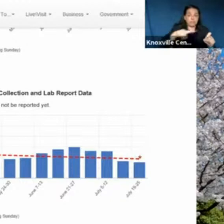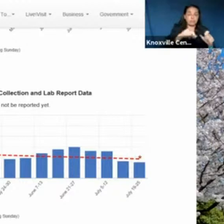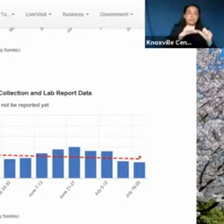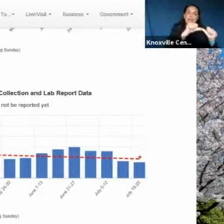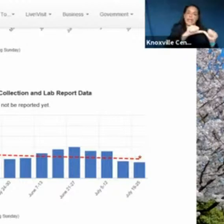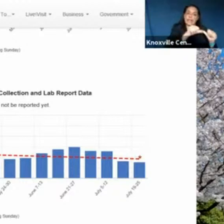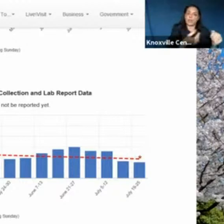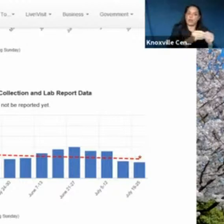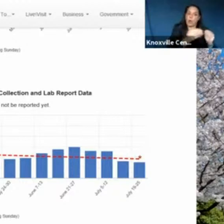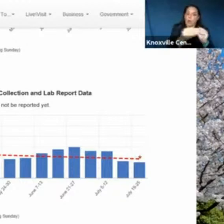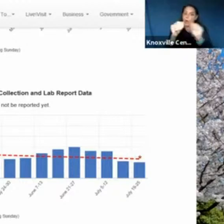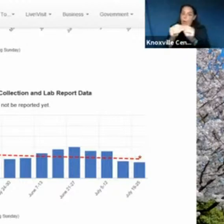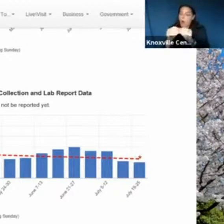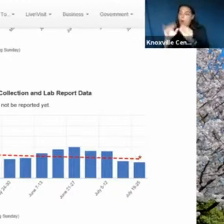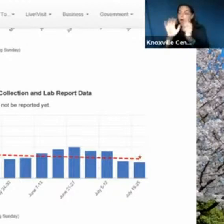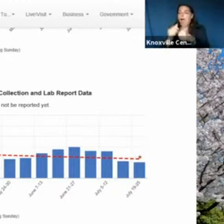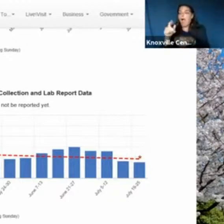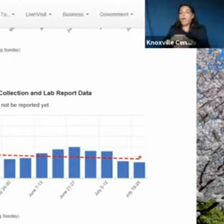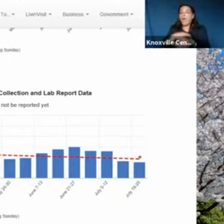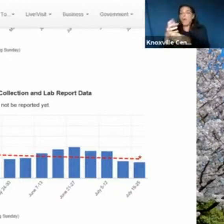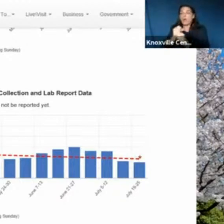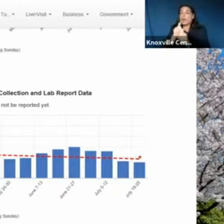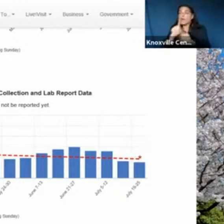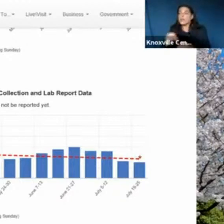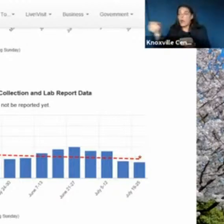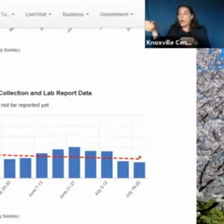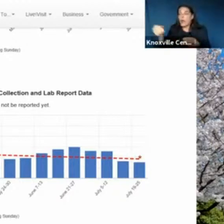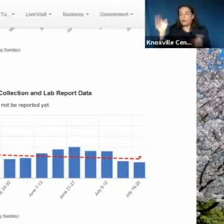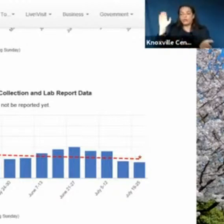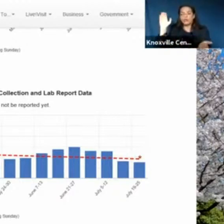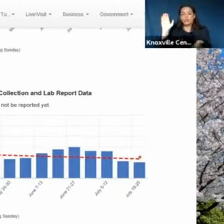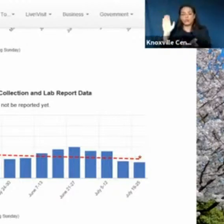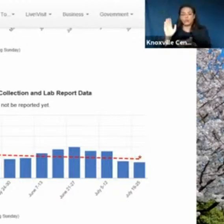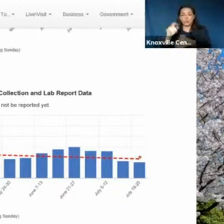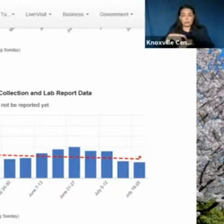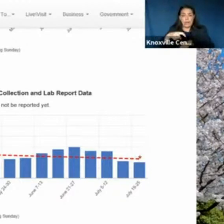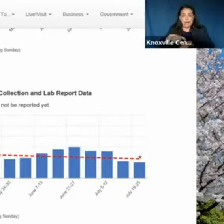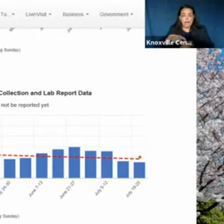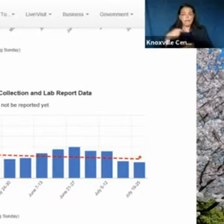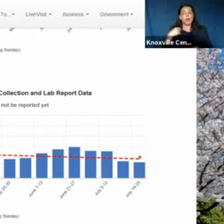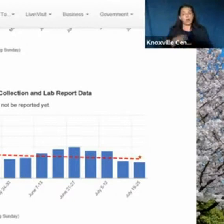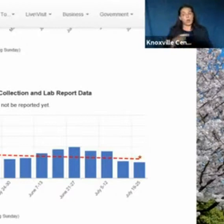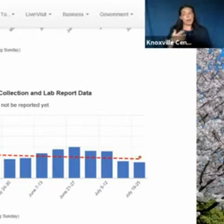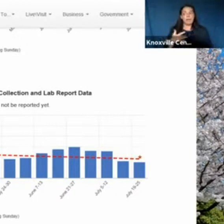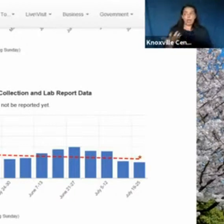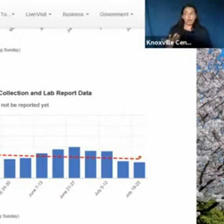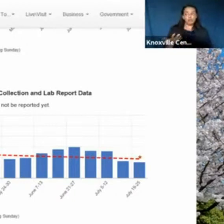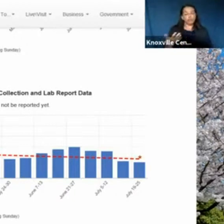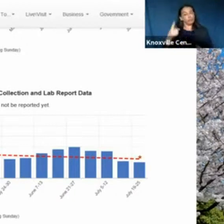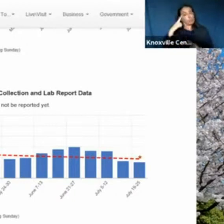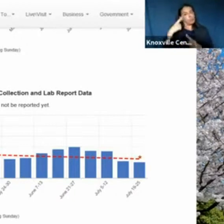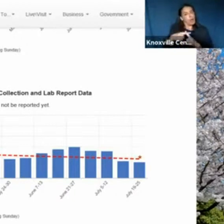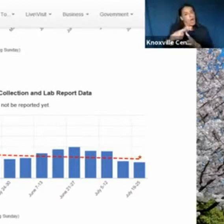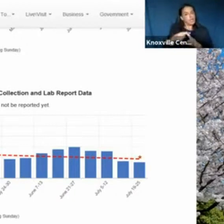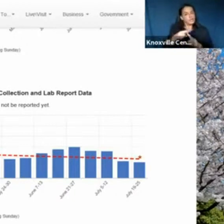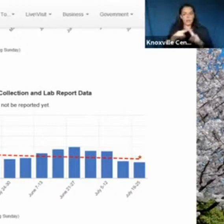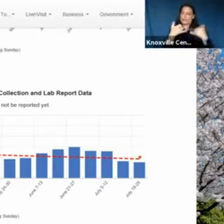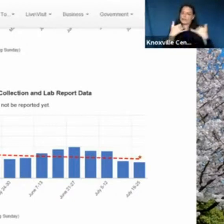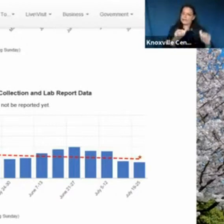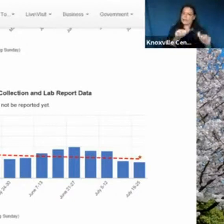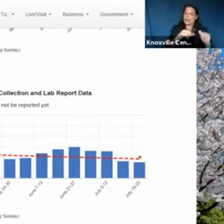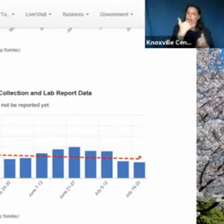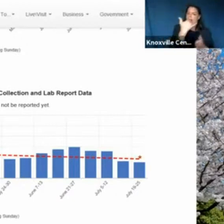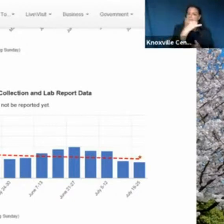our community has gone down. We are encouraged by this. However, we are keeping this benchmark yellow because of the continued lack